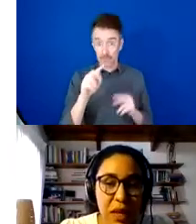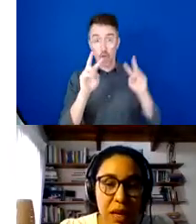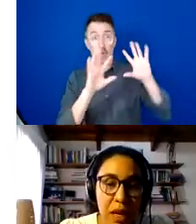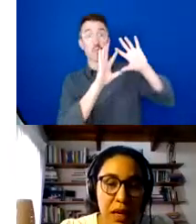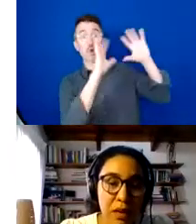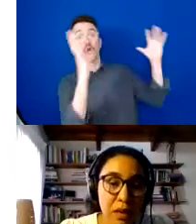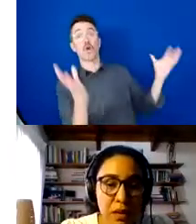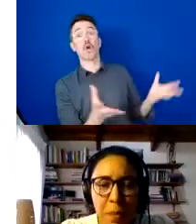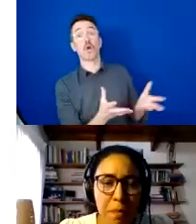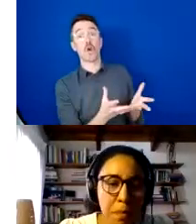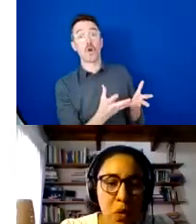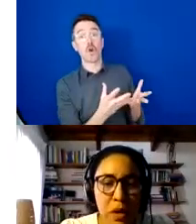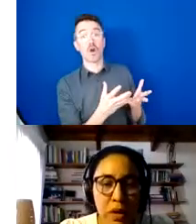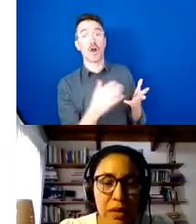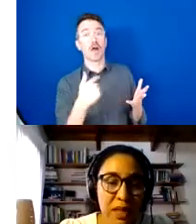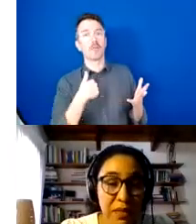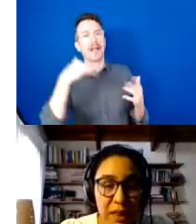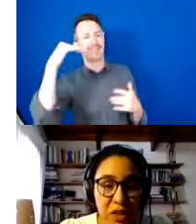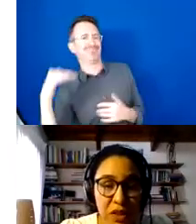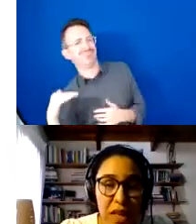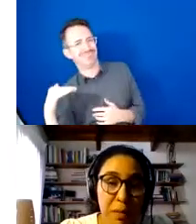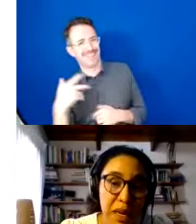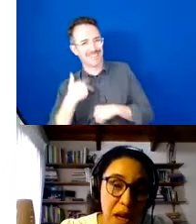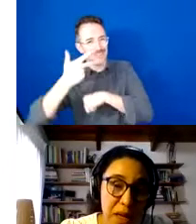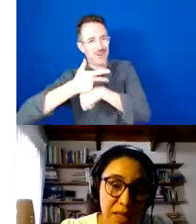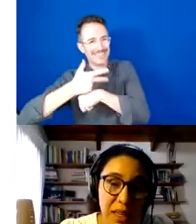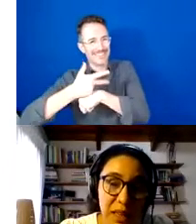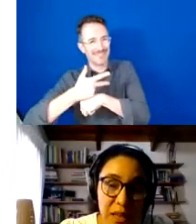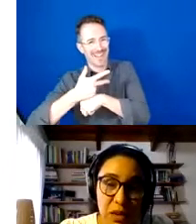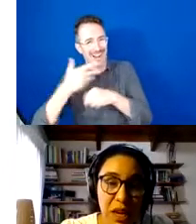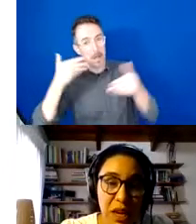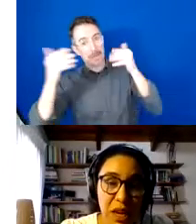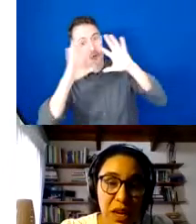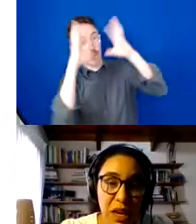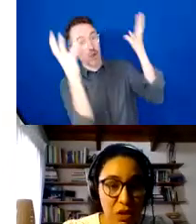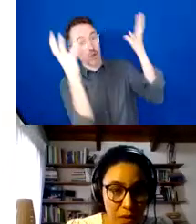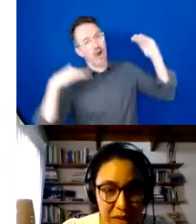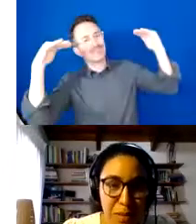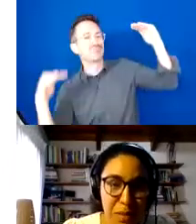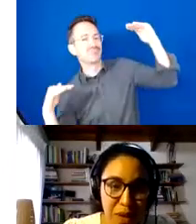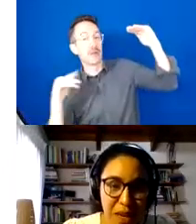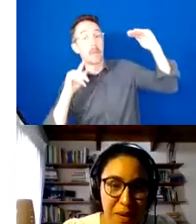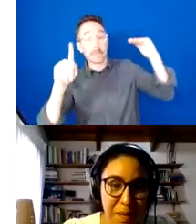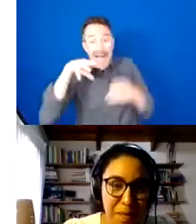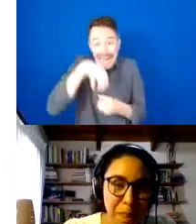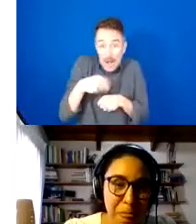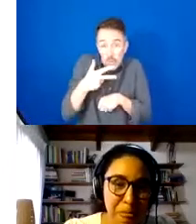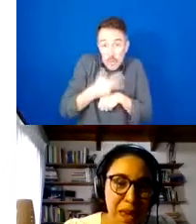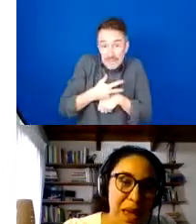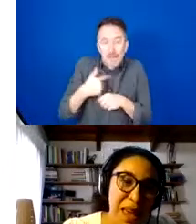disadvantages, some more disadvantages than my colleagues in the international development